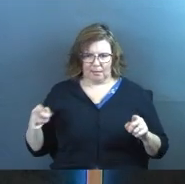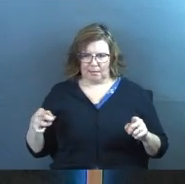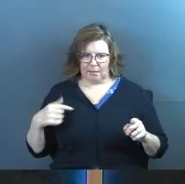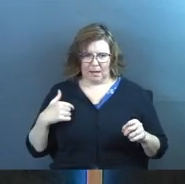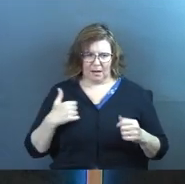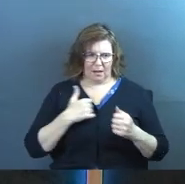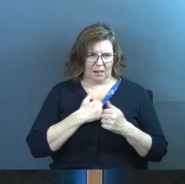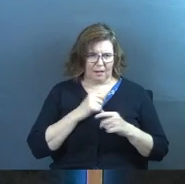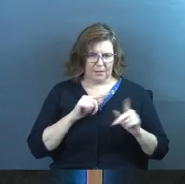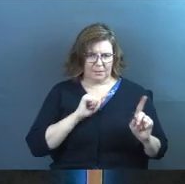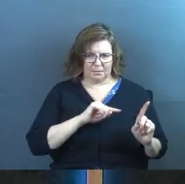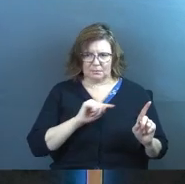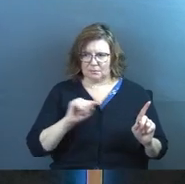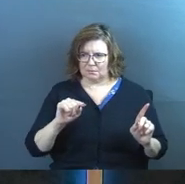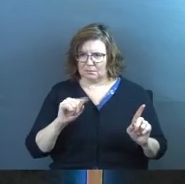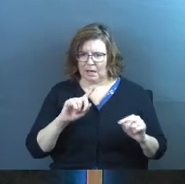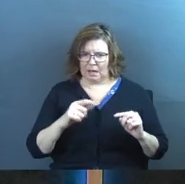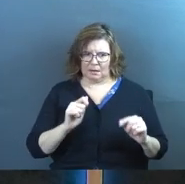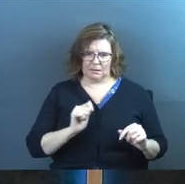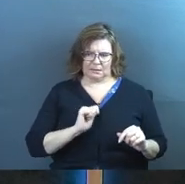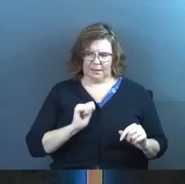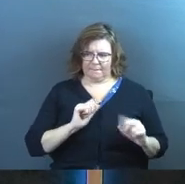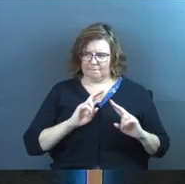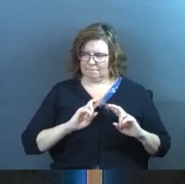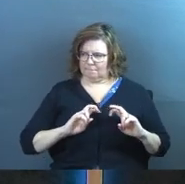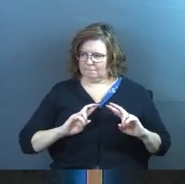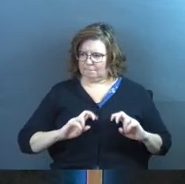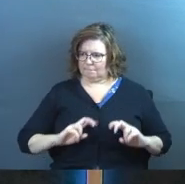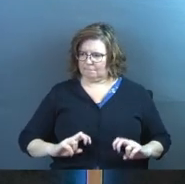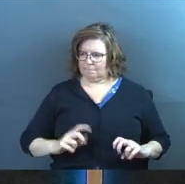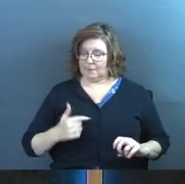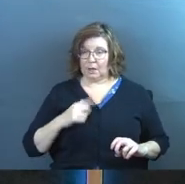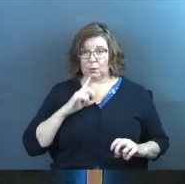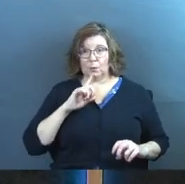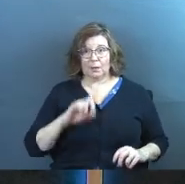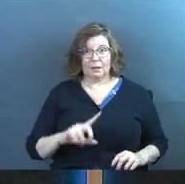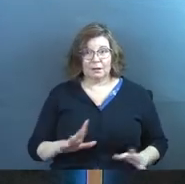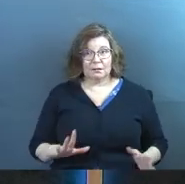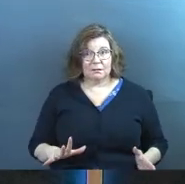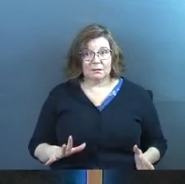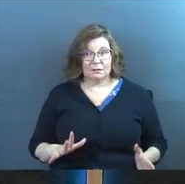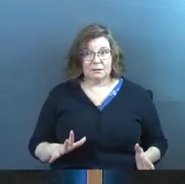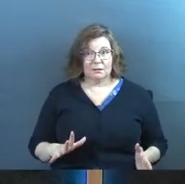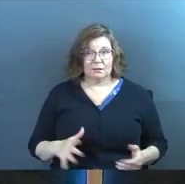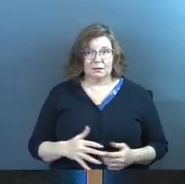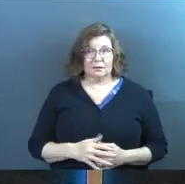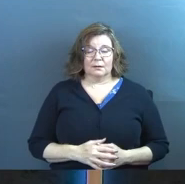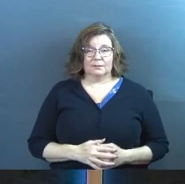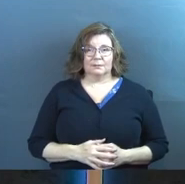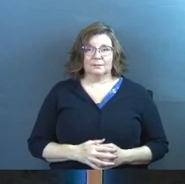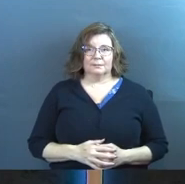about our loved ones and about ourselves. And it's real.